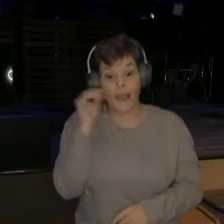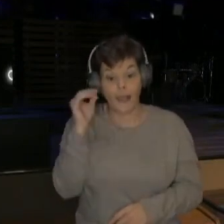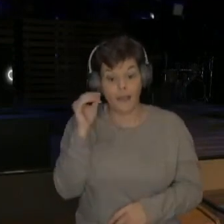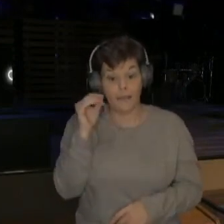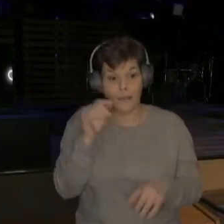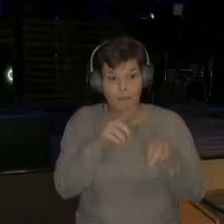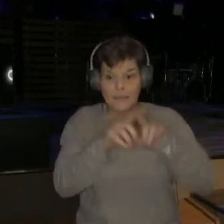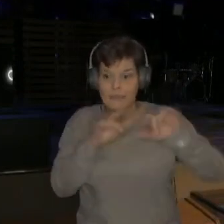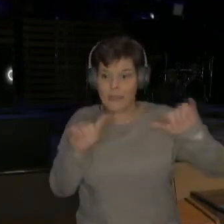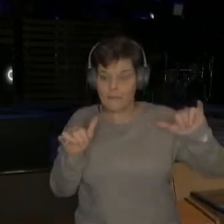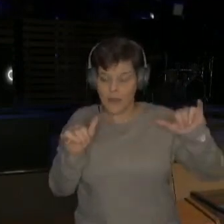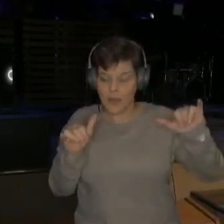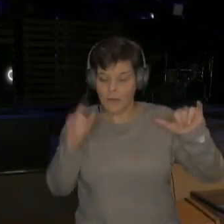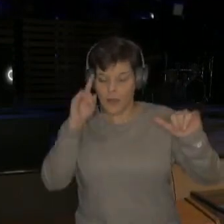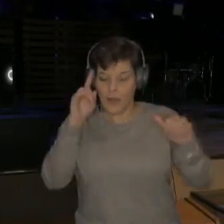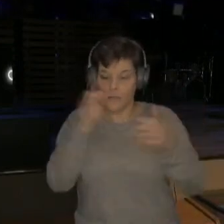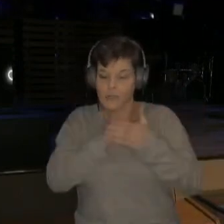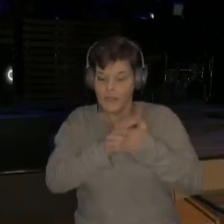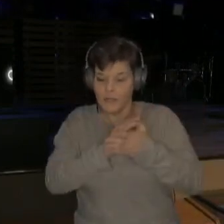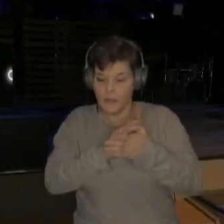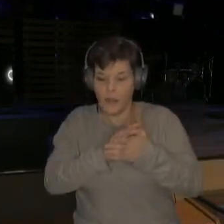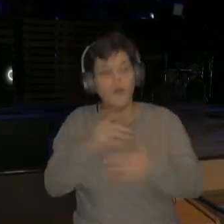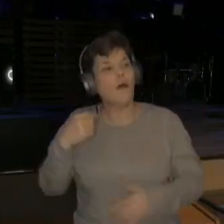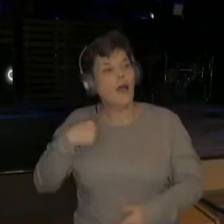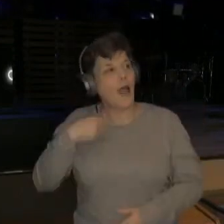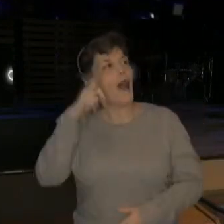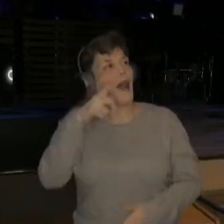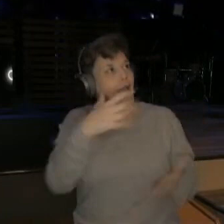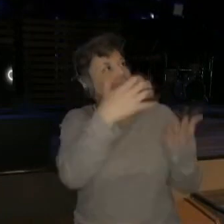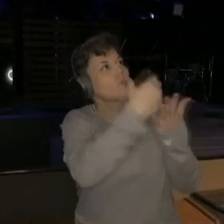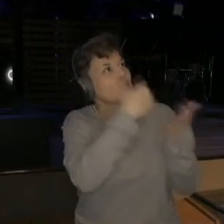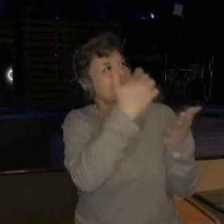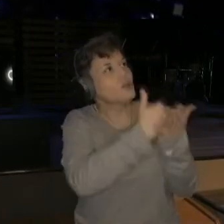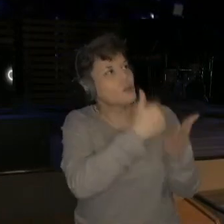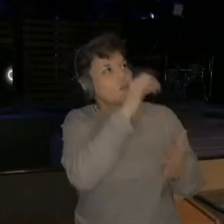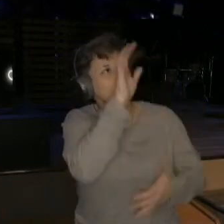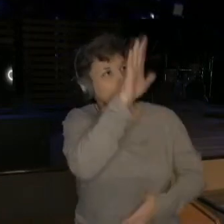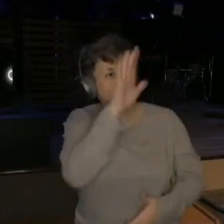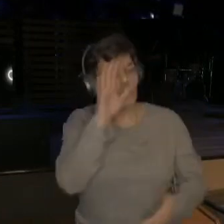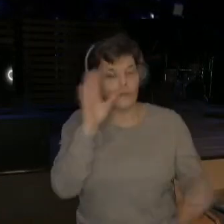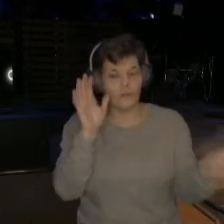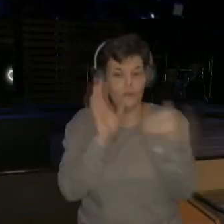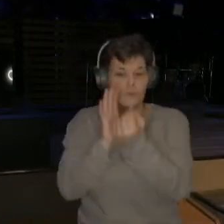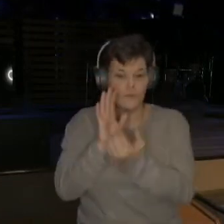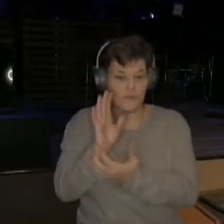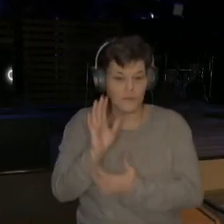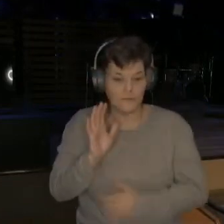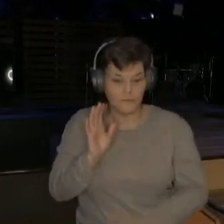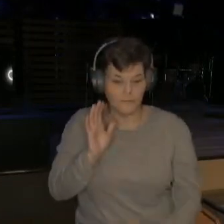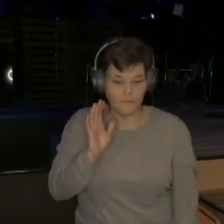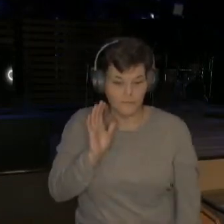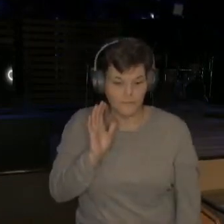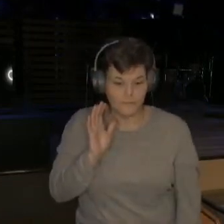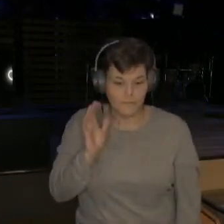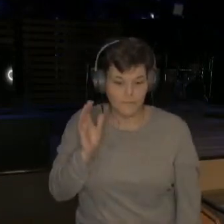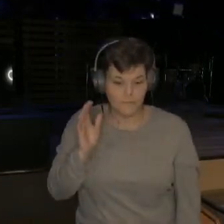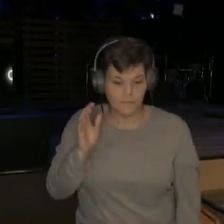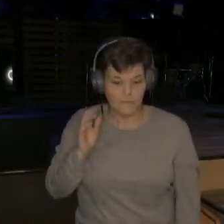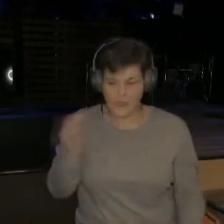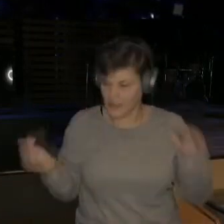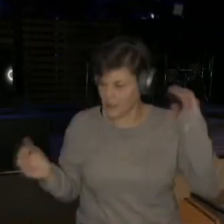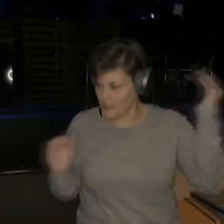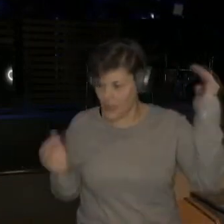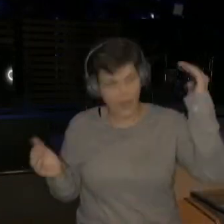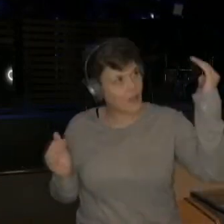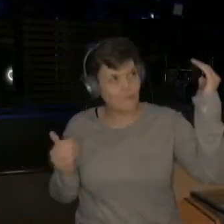earn what he did for them on the cross, and wonder if they measure up, living with the guilt